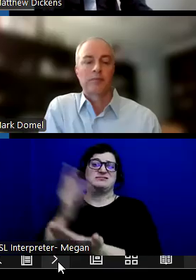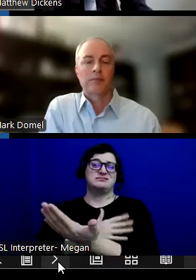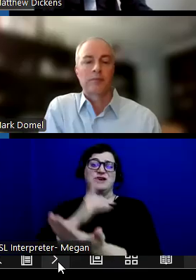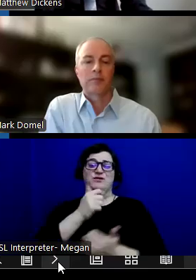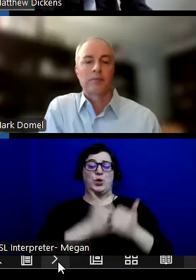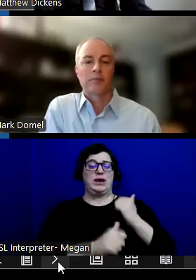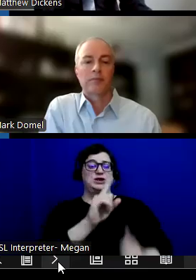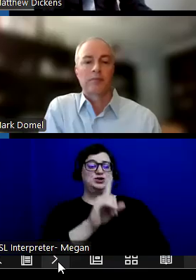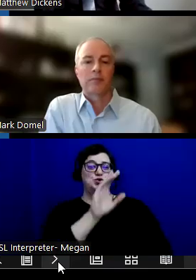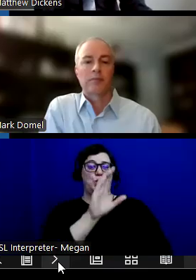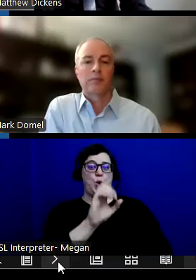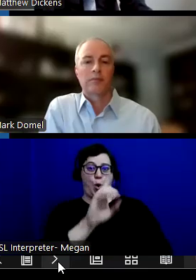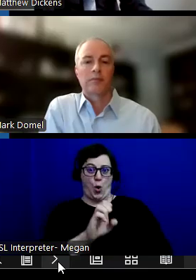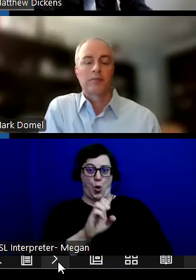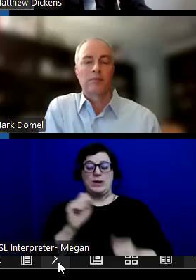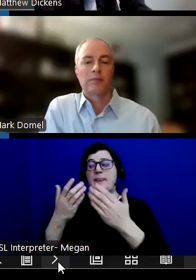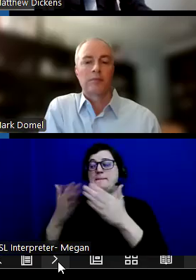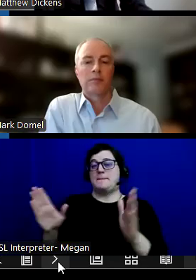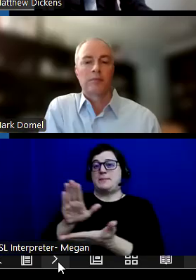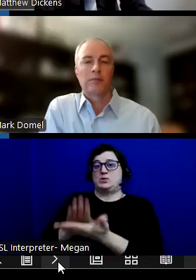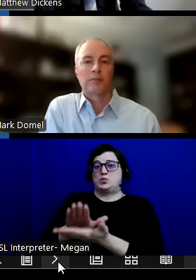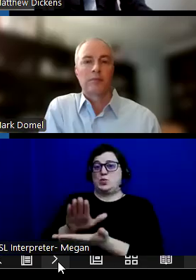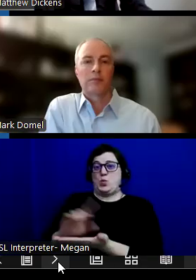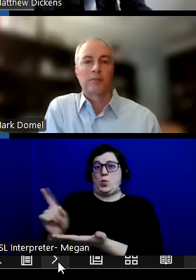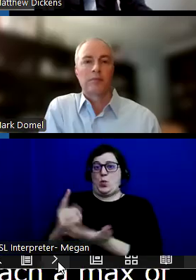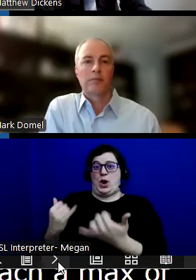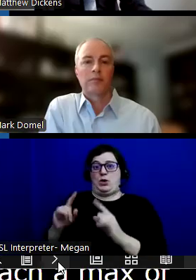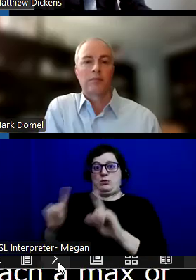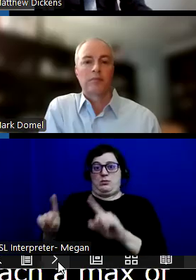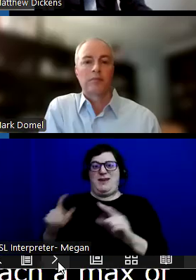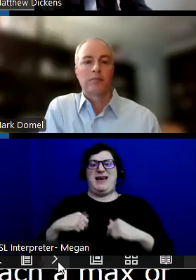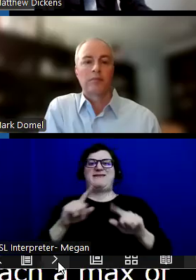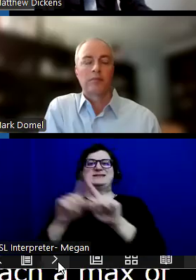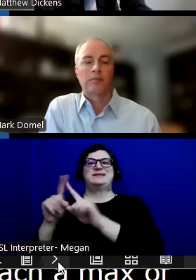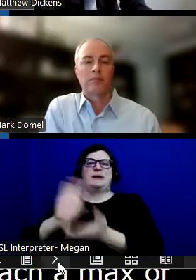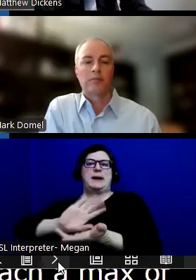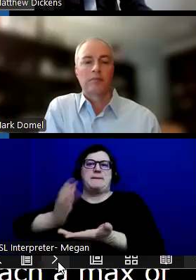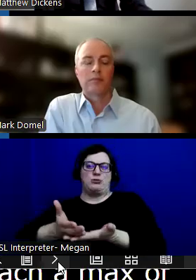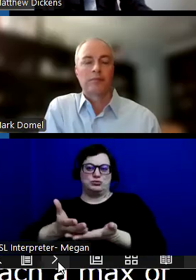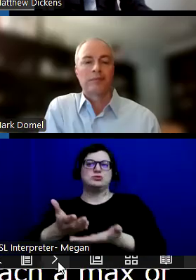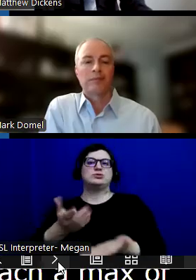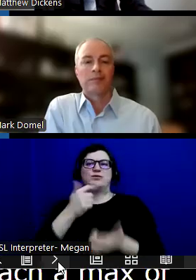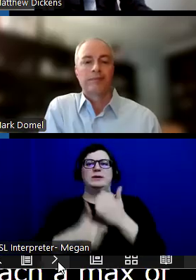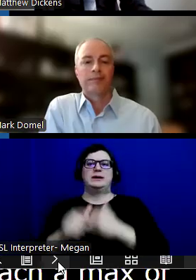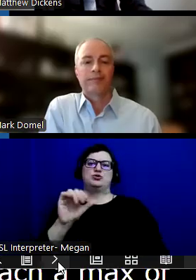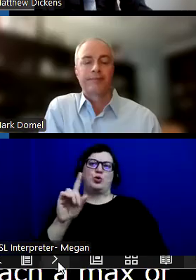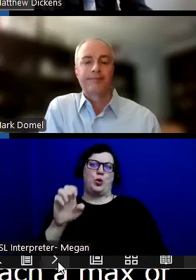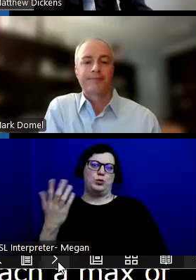code and then the public school that they're in, there's different amounts for each of the codes.